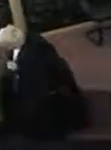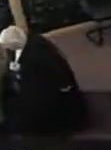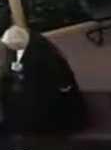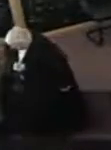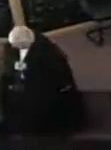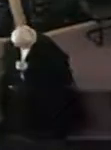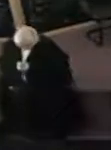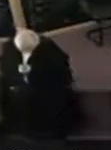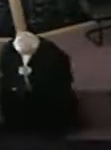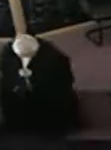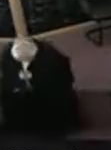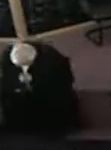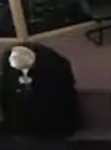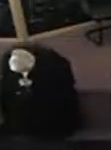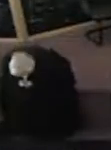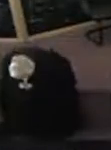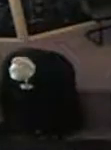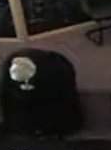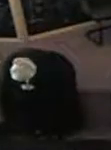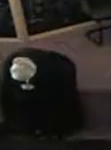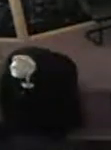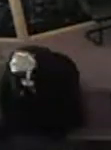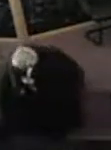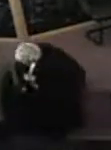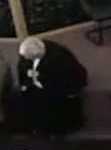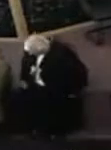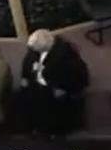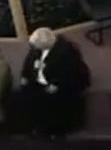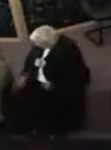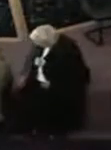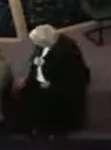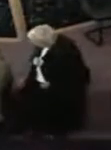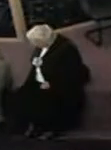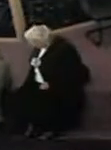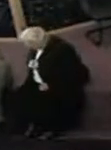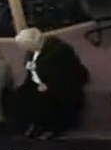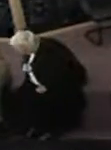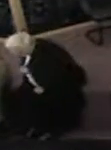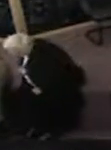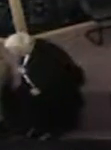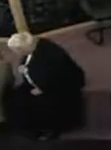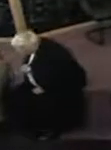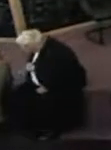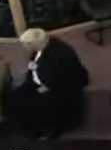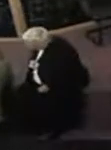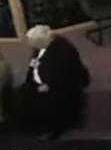Hallelujah. That saved a wretch like me.